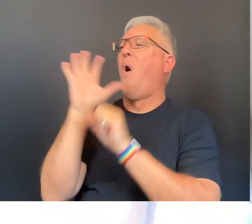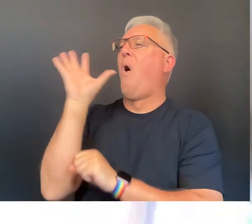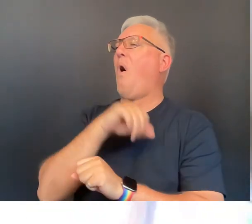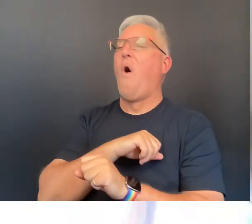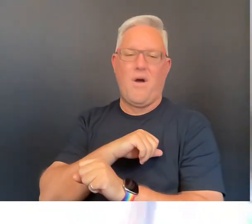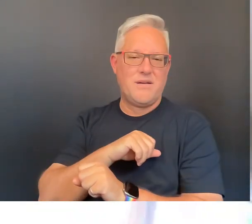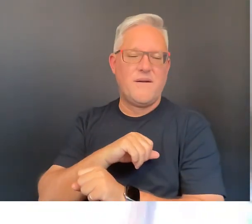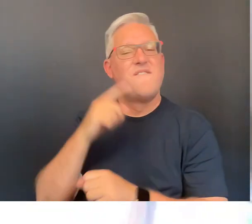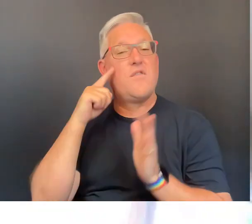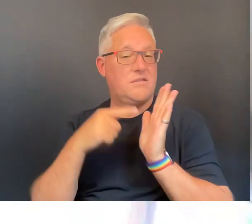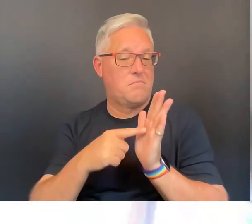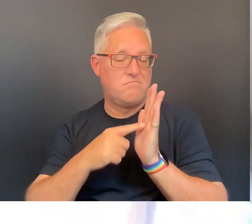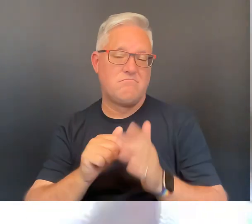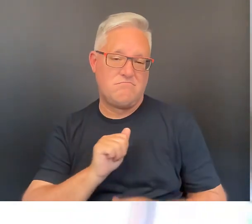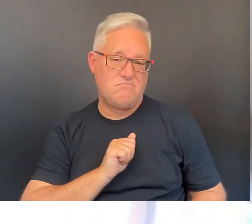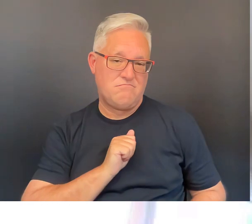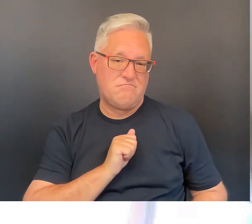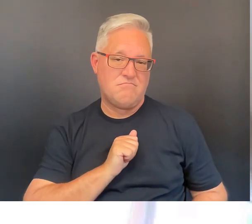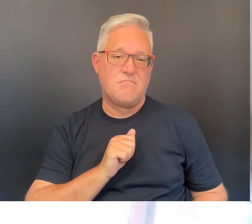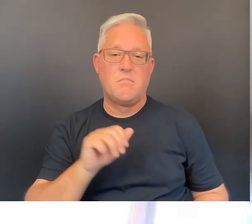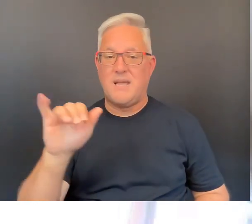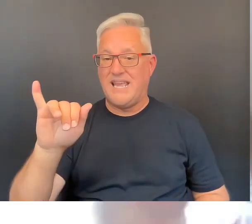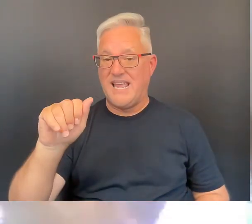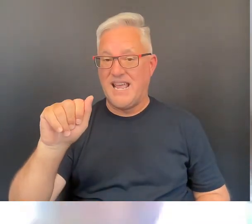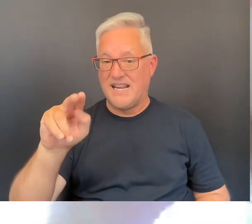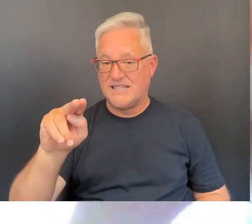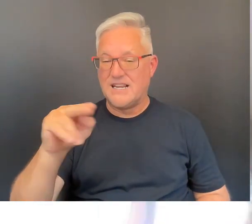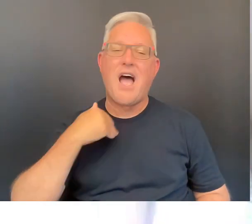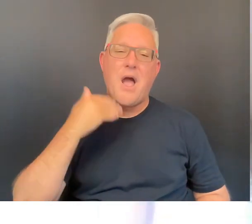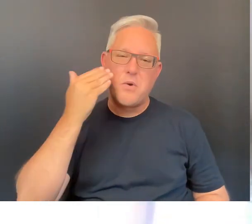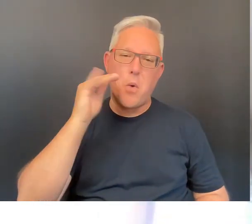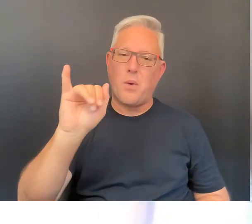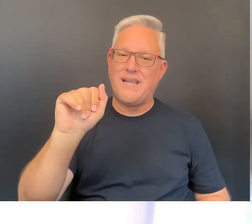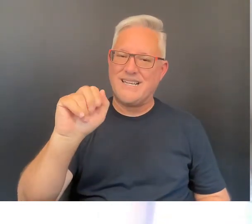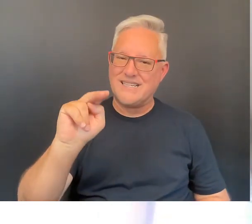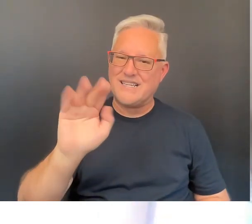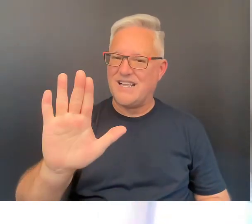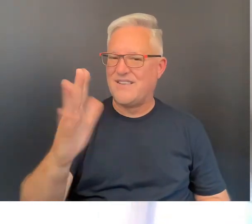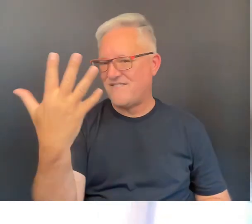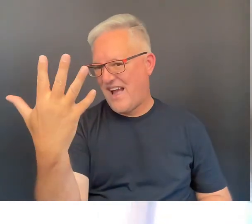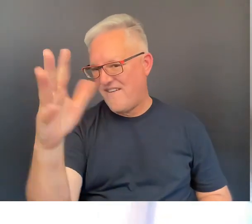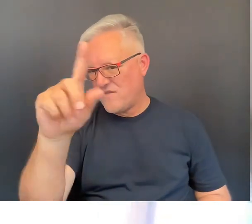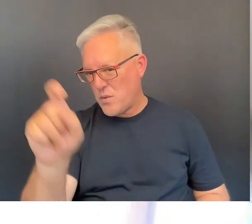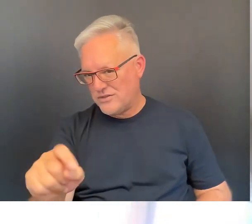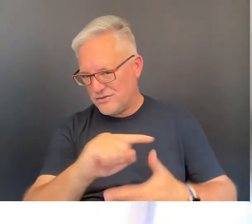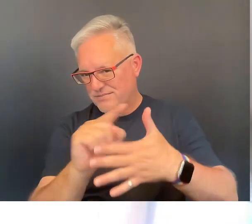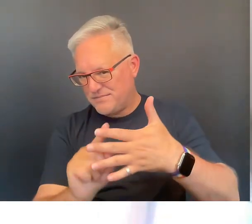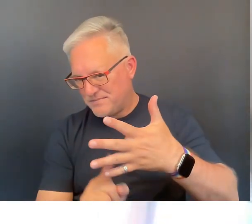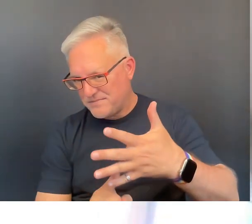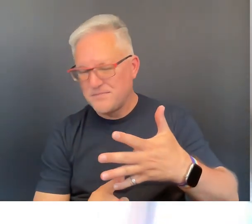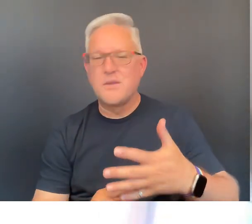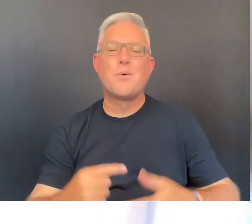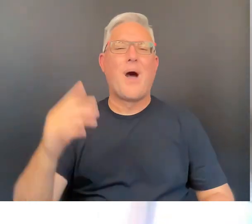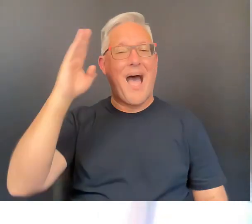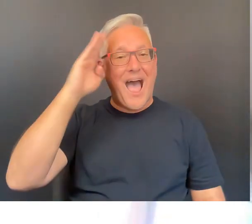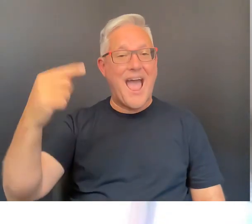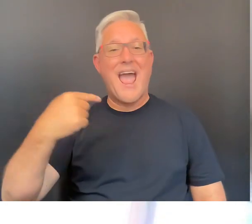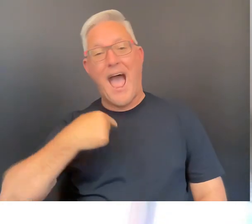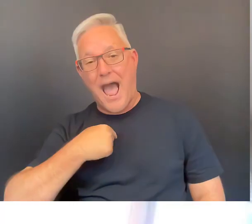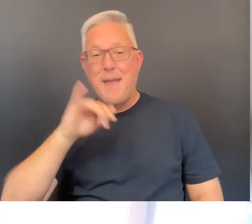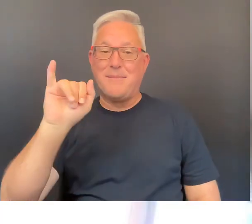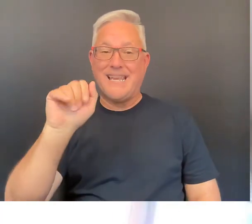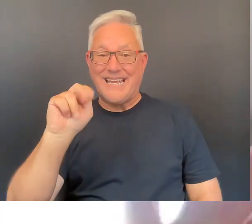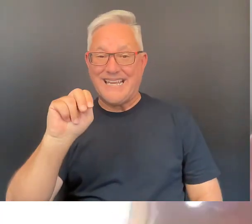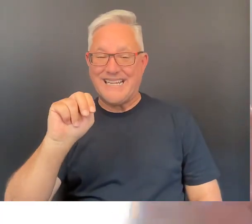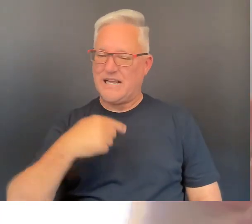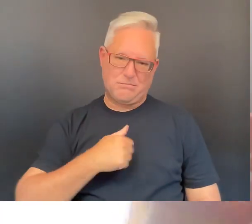example, myself with Ian. So I know Ian's 5 questions. So I'm gonna share. I'm Ian. Da,